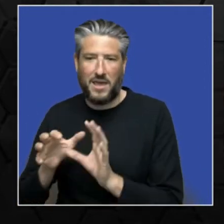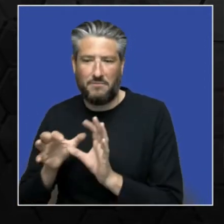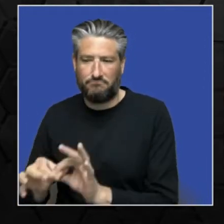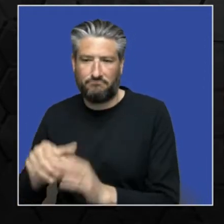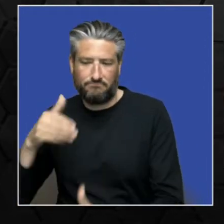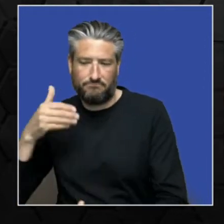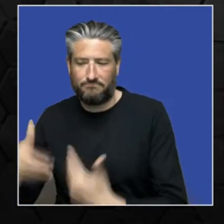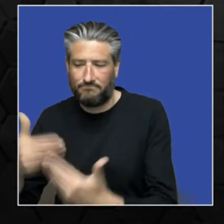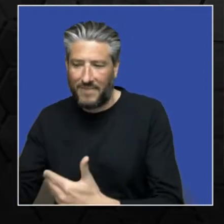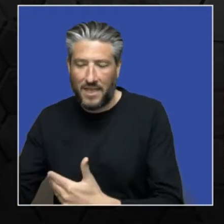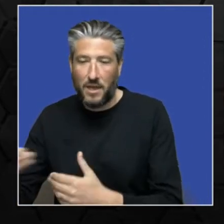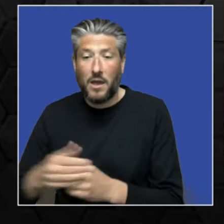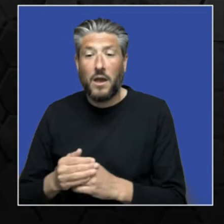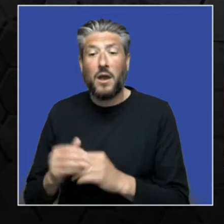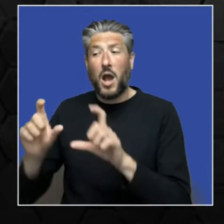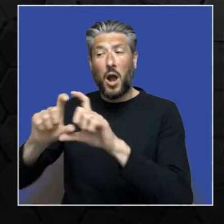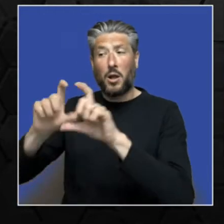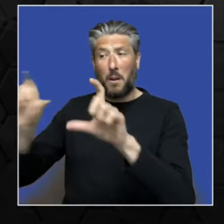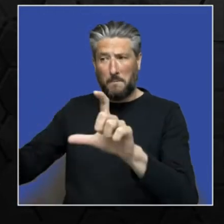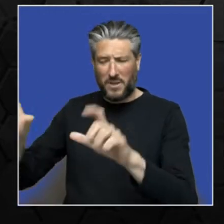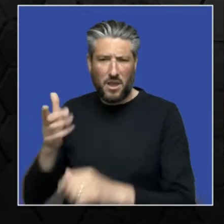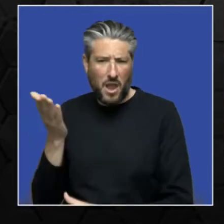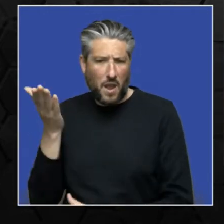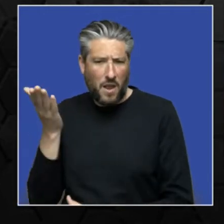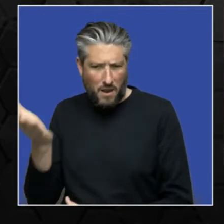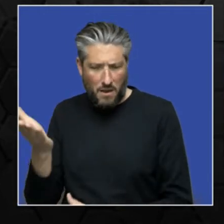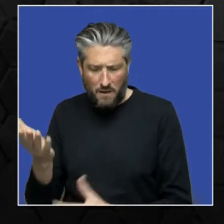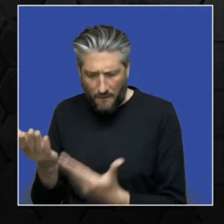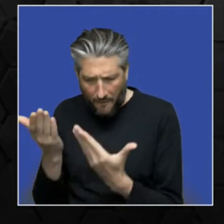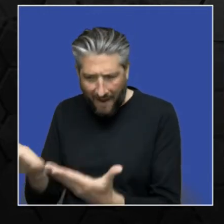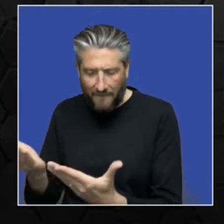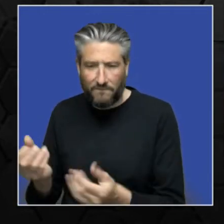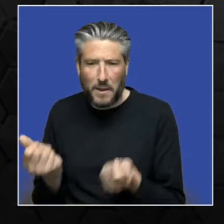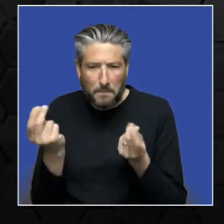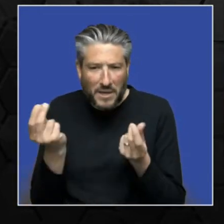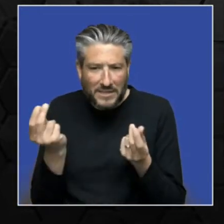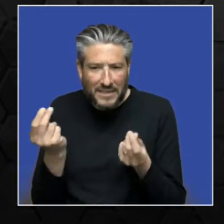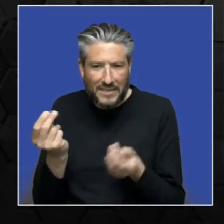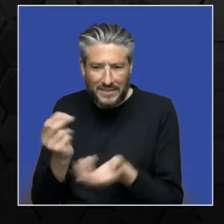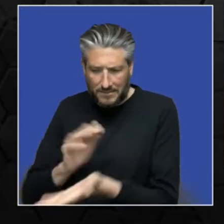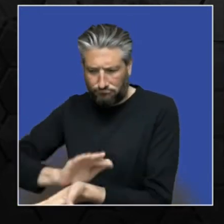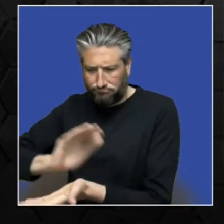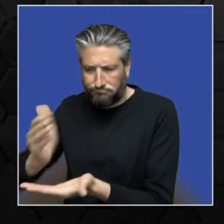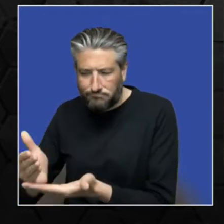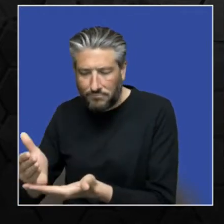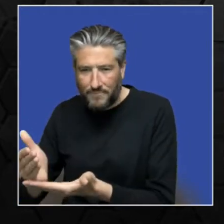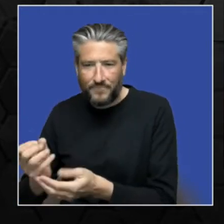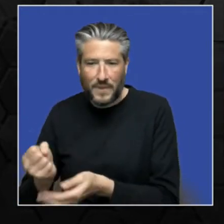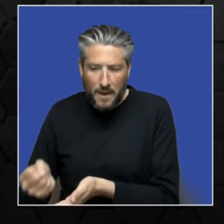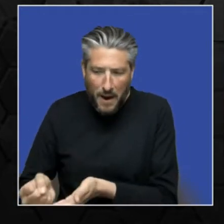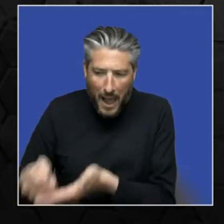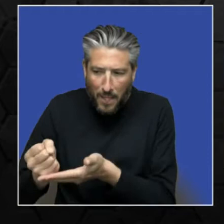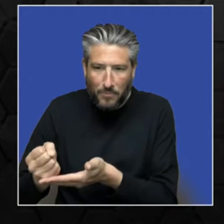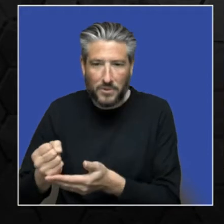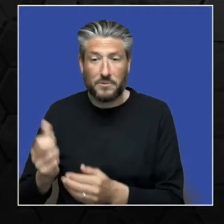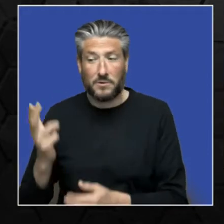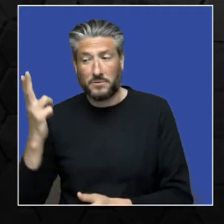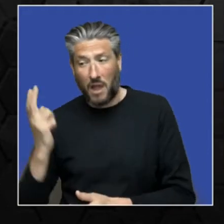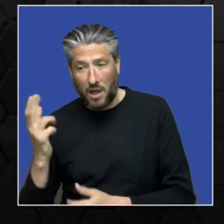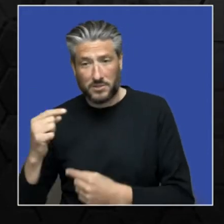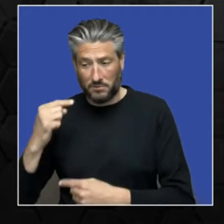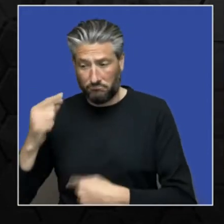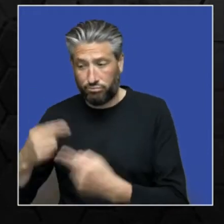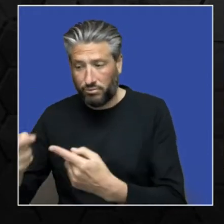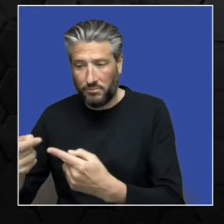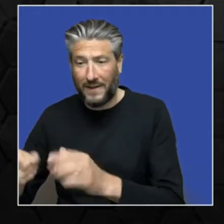resources, industries have the right resources to make an end-to-end project, combine research with engineering and make it happen. But in today's scenario,